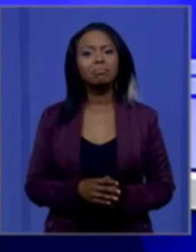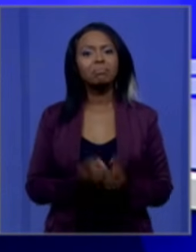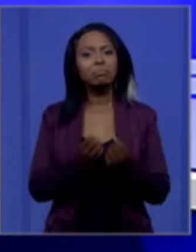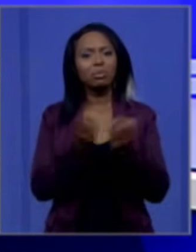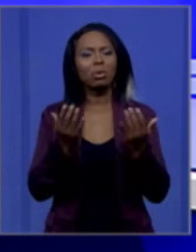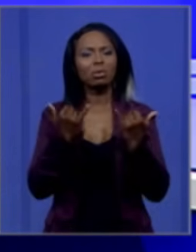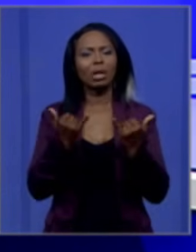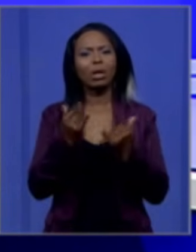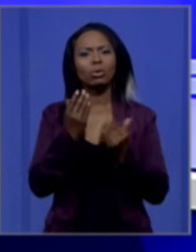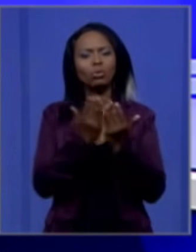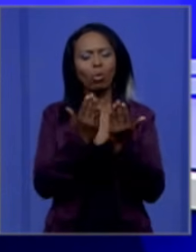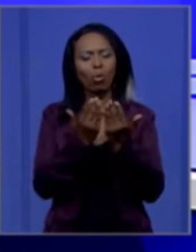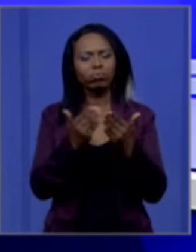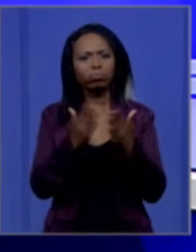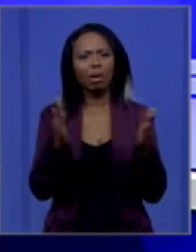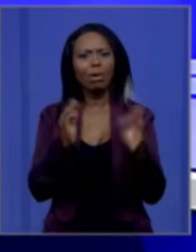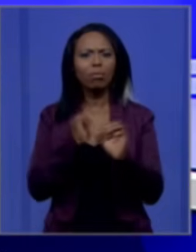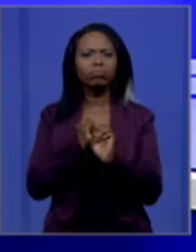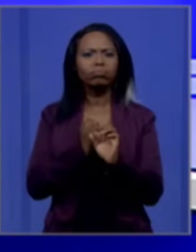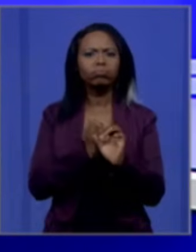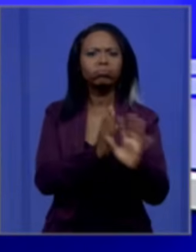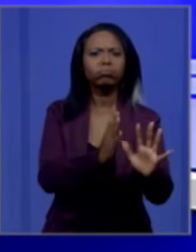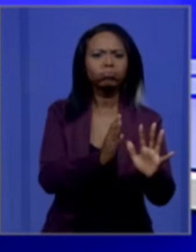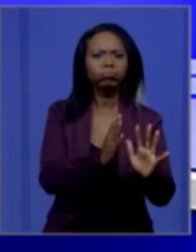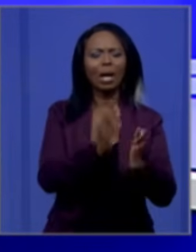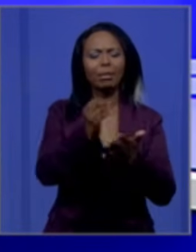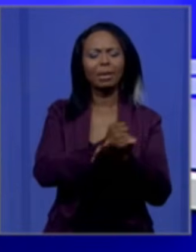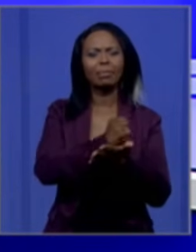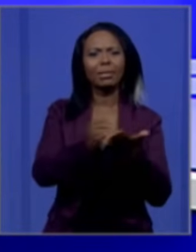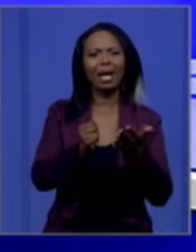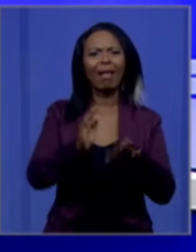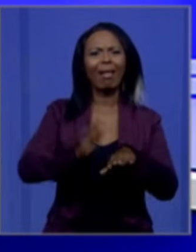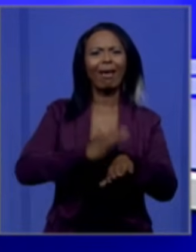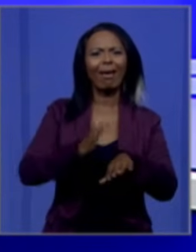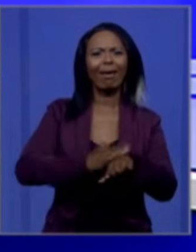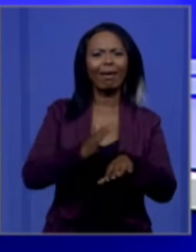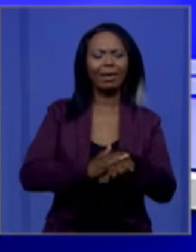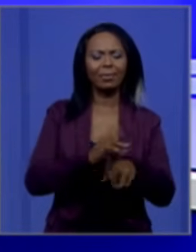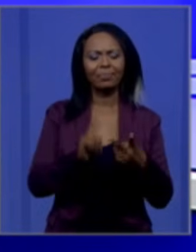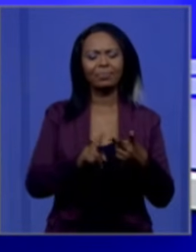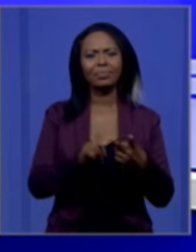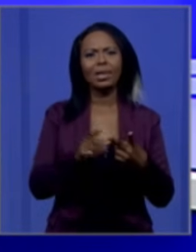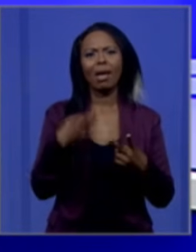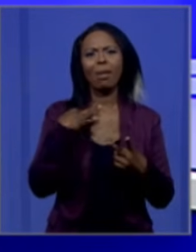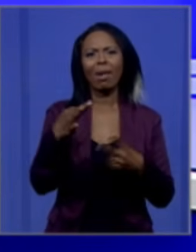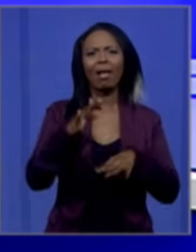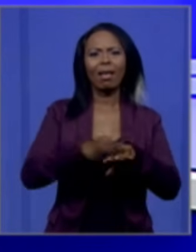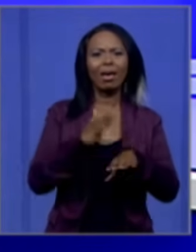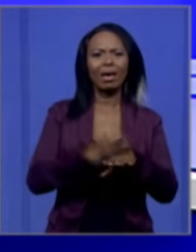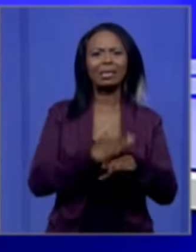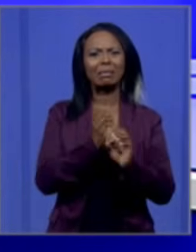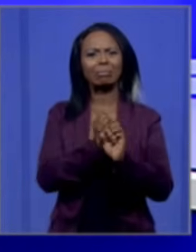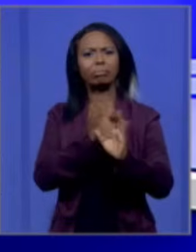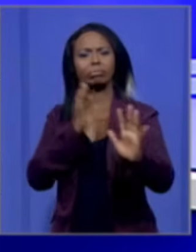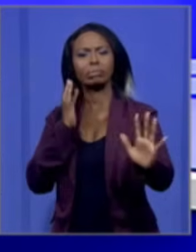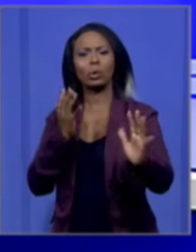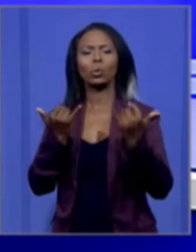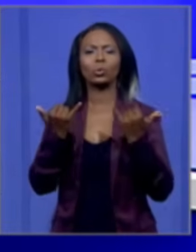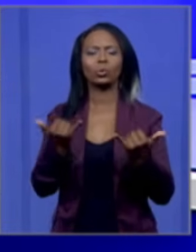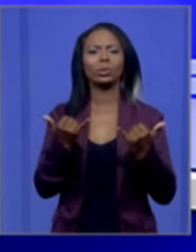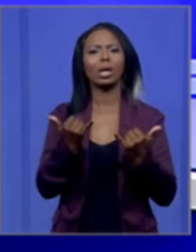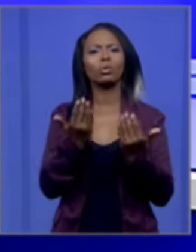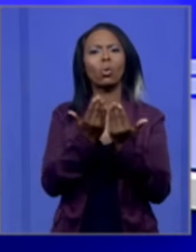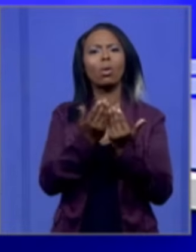falala dikolong go dira dikgopelo e se ka nako le methaladi e metelele ke tše dingwe tša tšeo di bonwego le hono